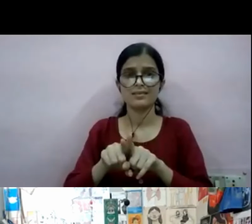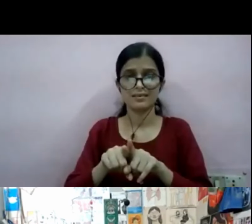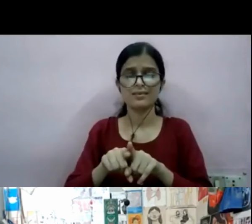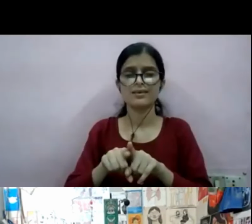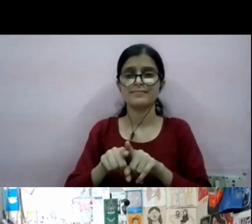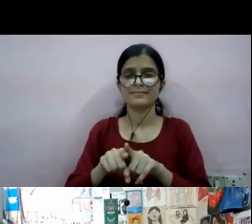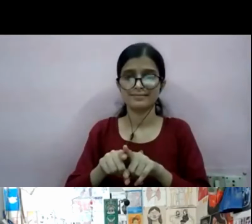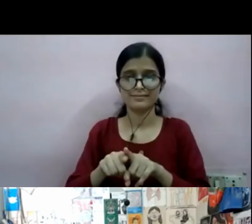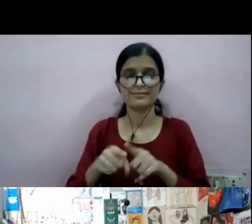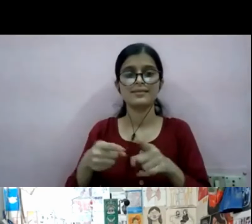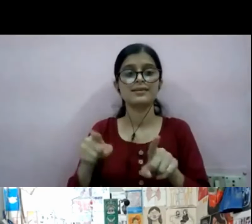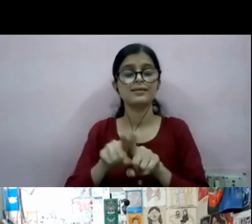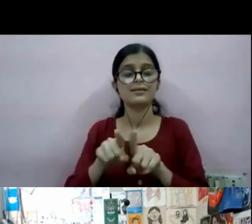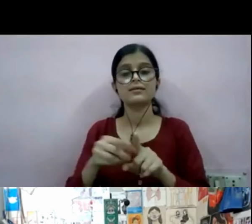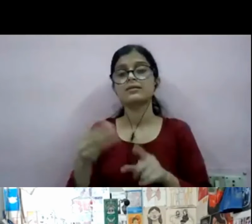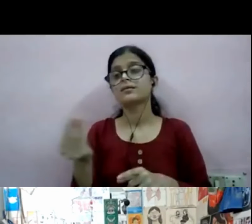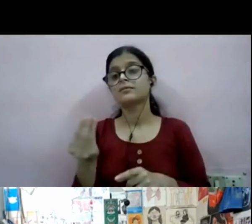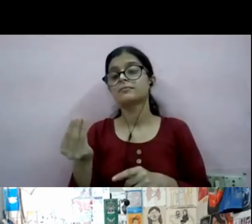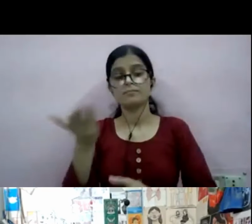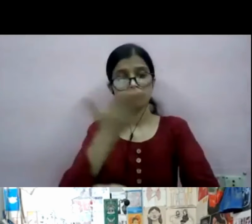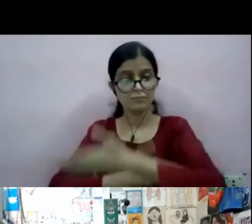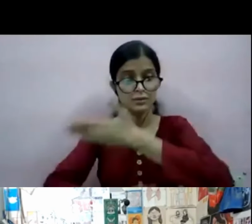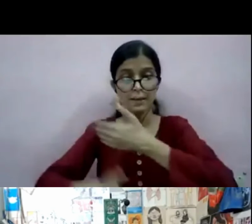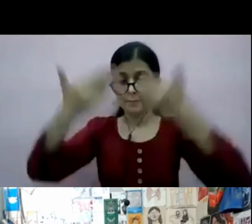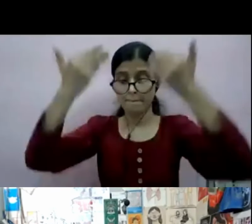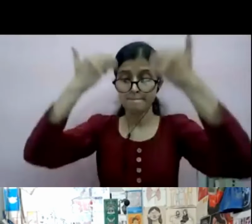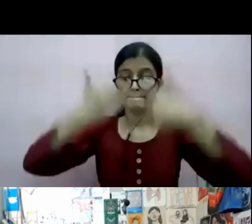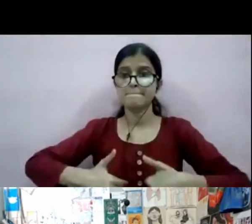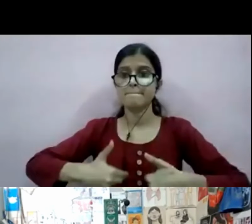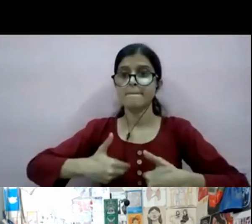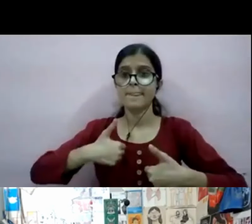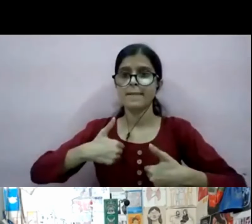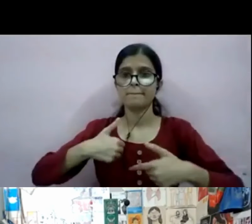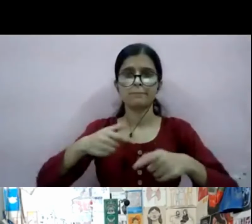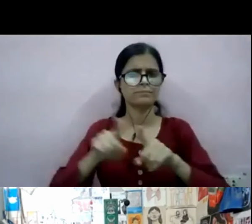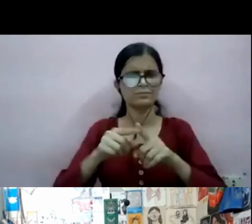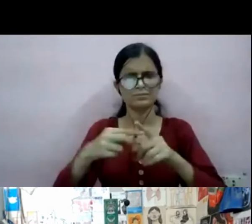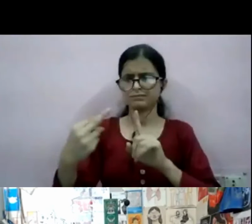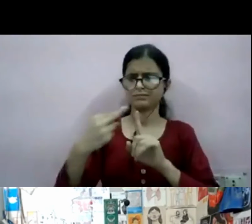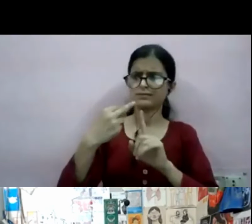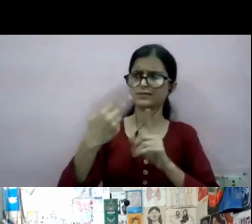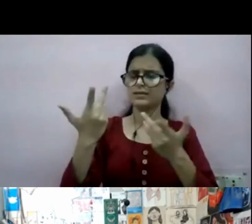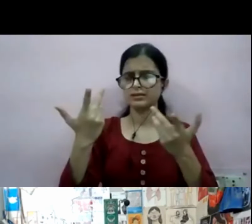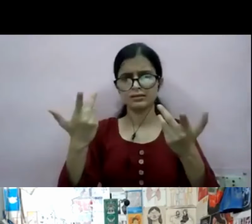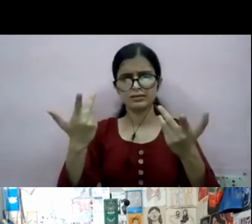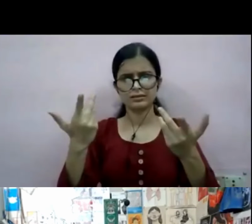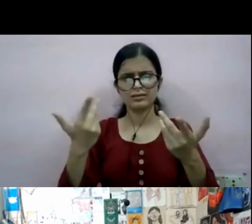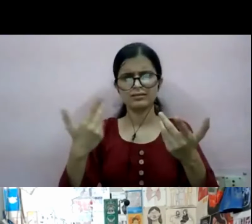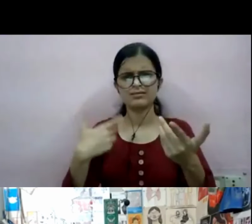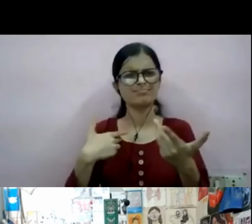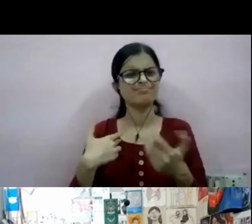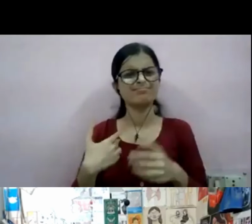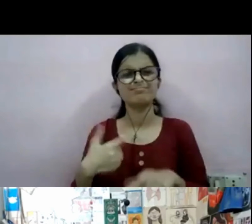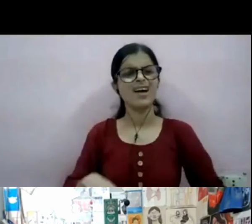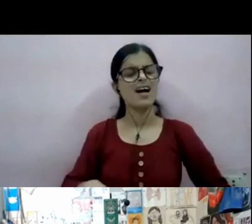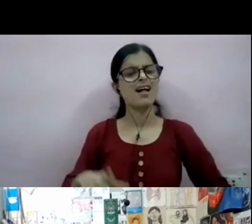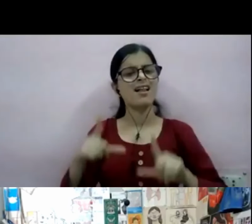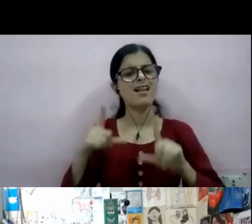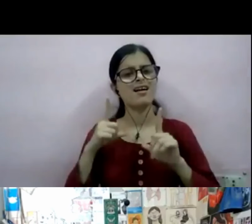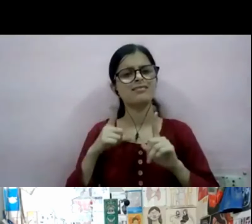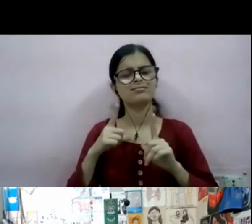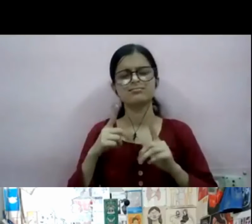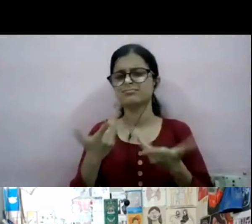realism about the disabled body that looks at embodied lives and experiences. So there are also